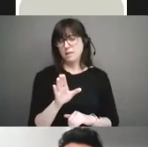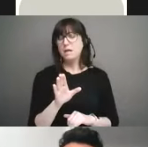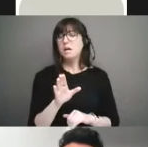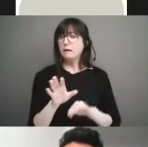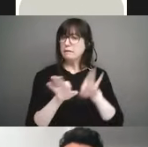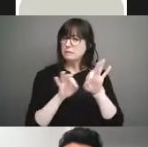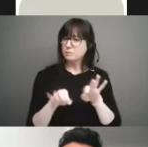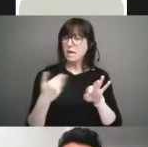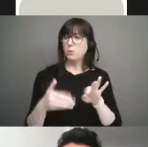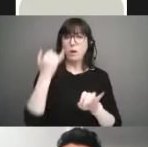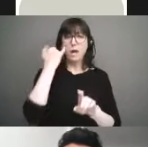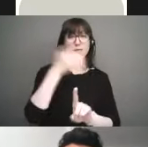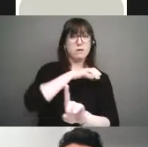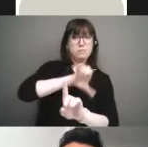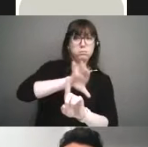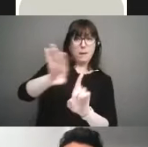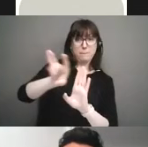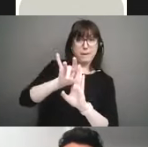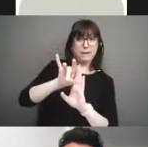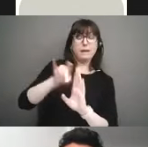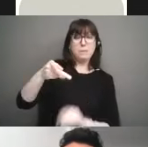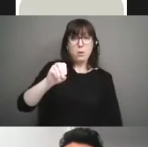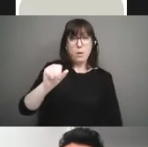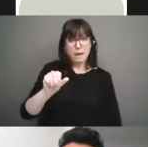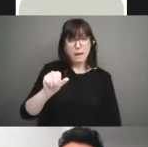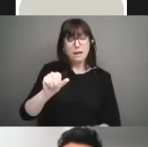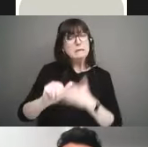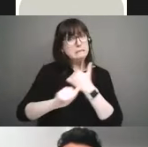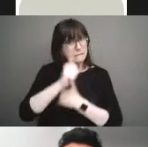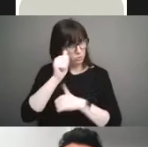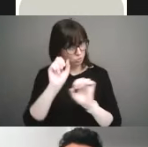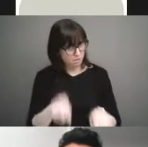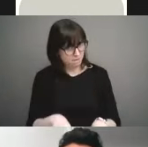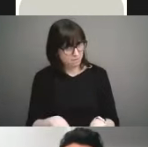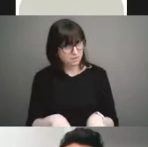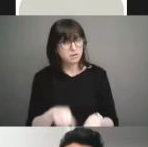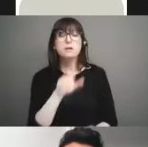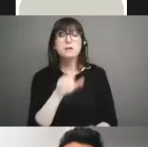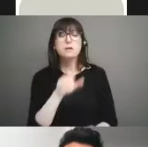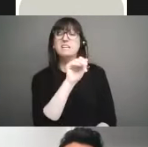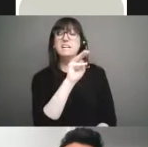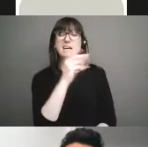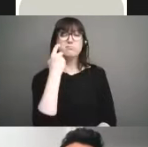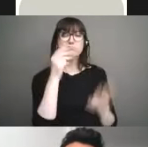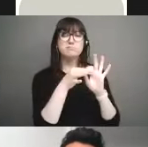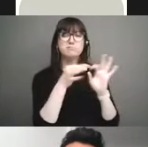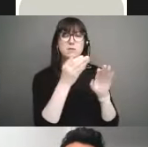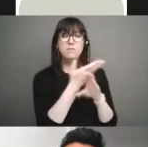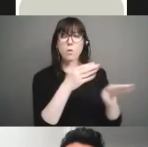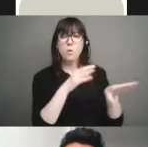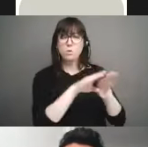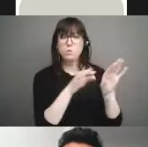dangers of granting a power of attorney and the importance, as Kim was mentioning as she was finishing her comments,